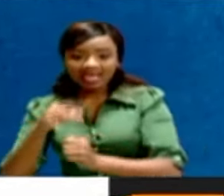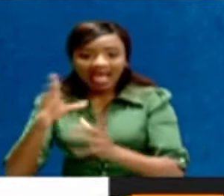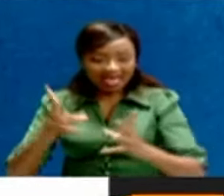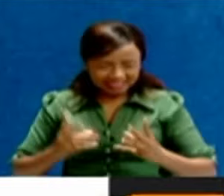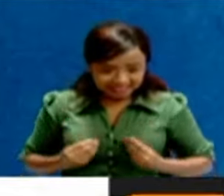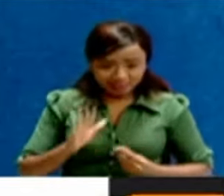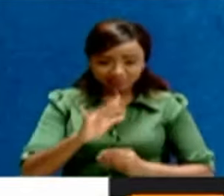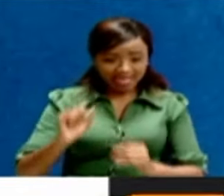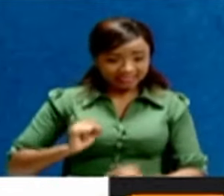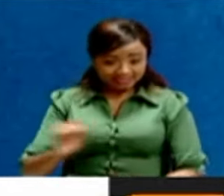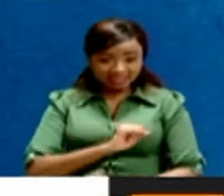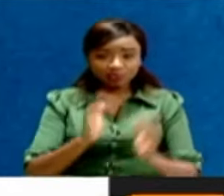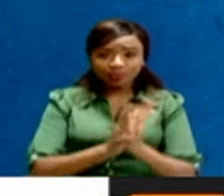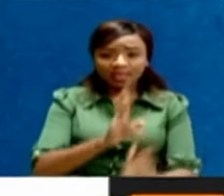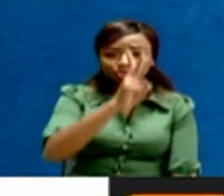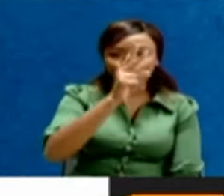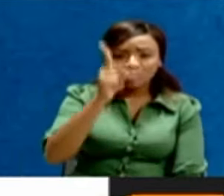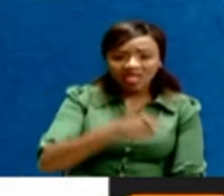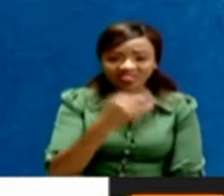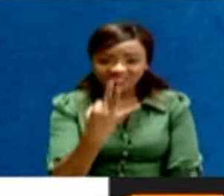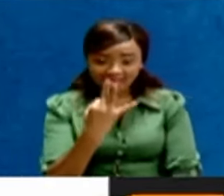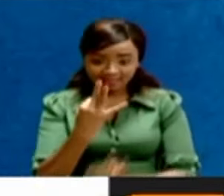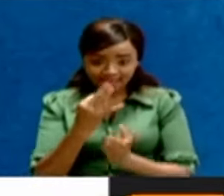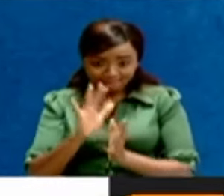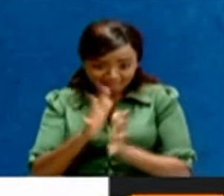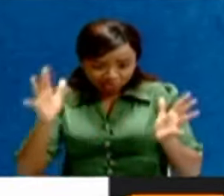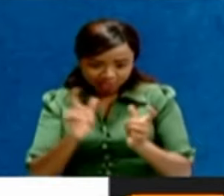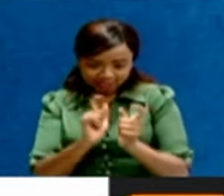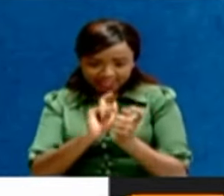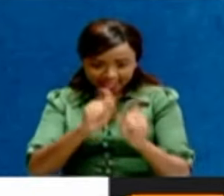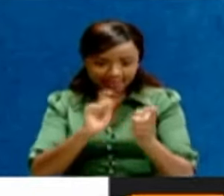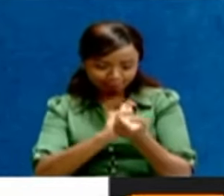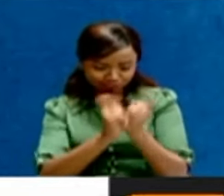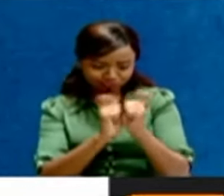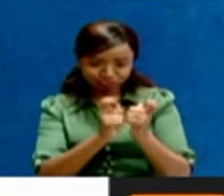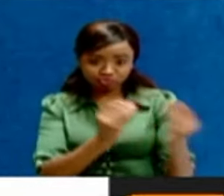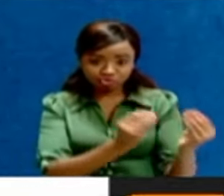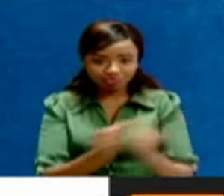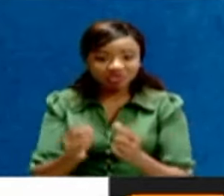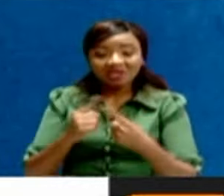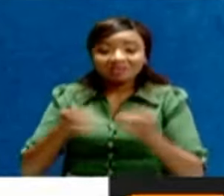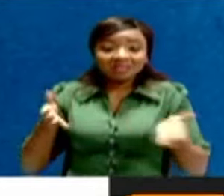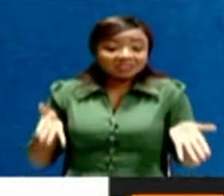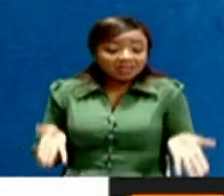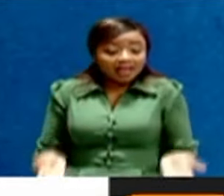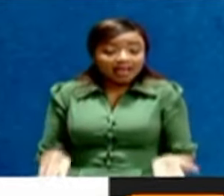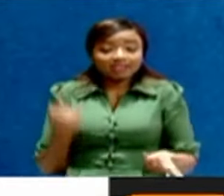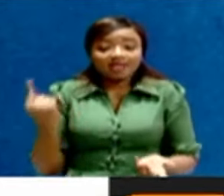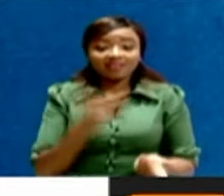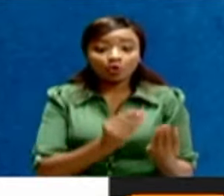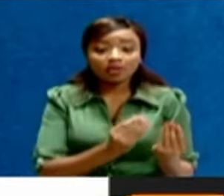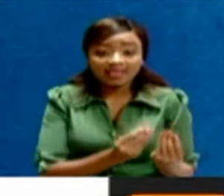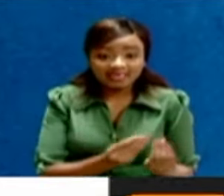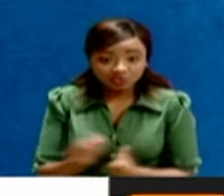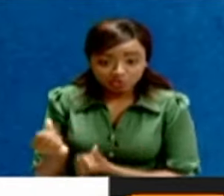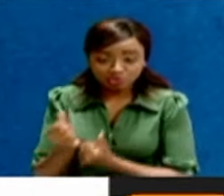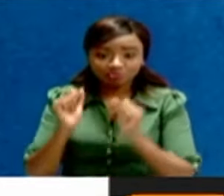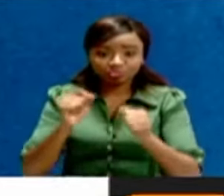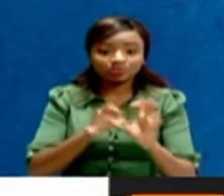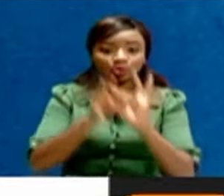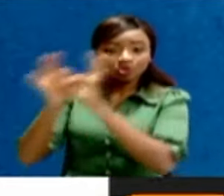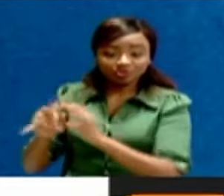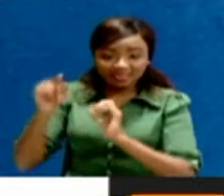with a two-third majority to be able to amend its resolution. But currently, the only resolution which will be able to unite